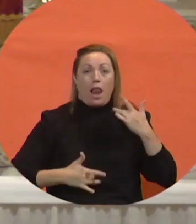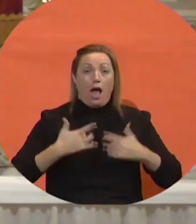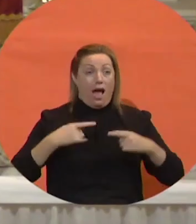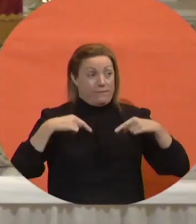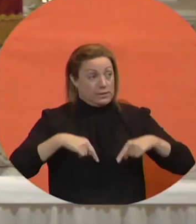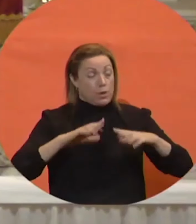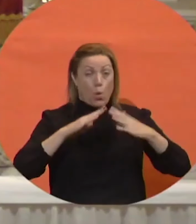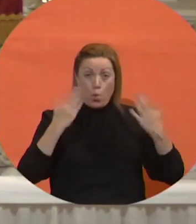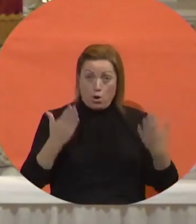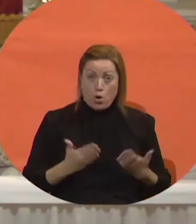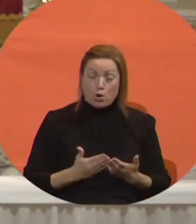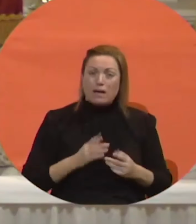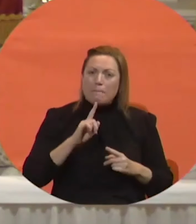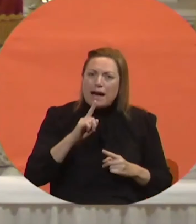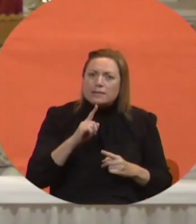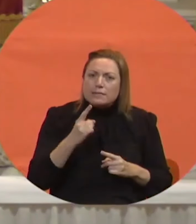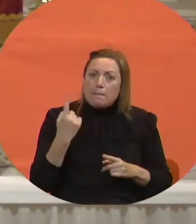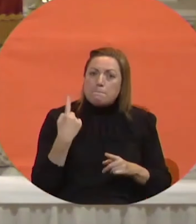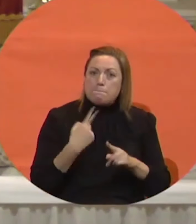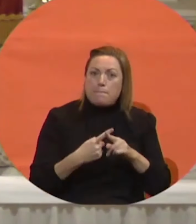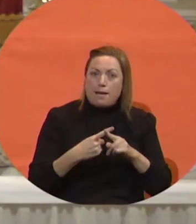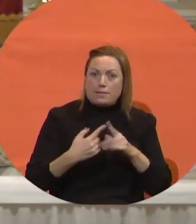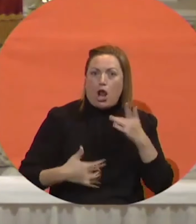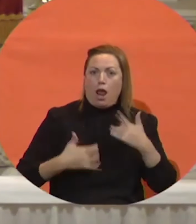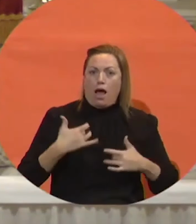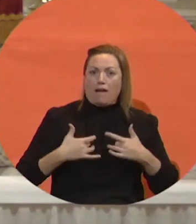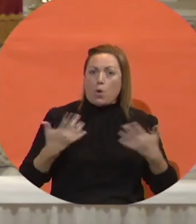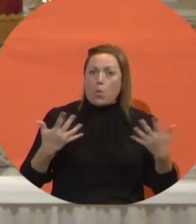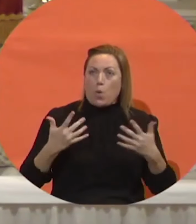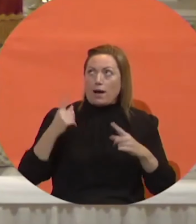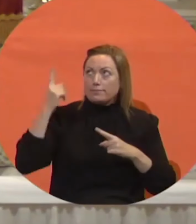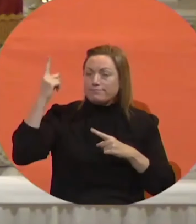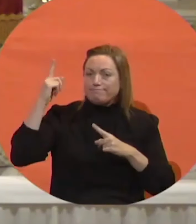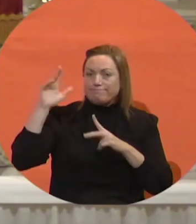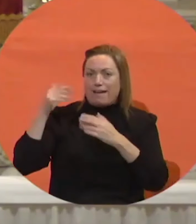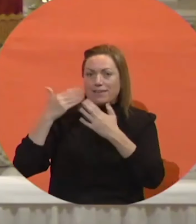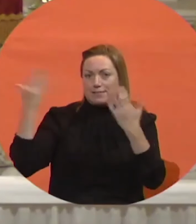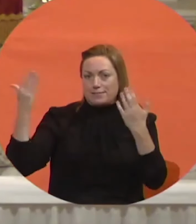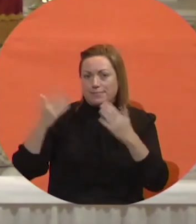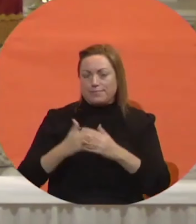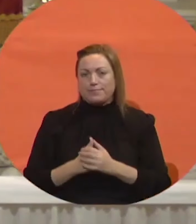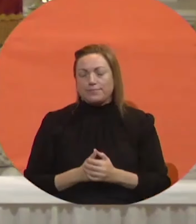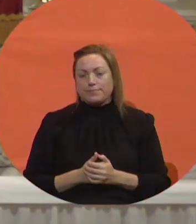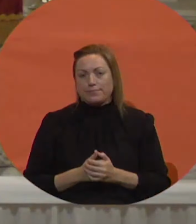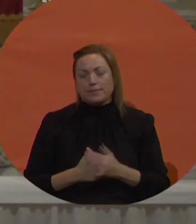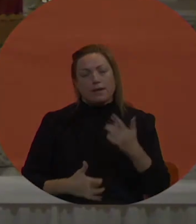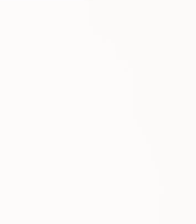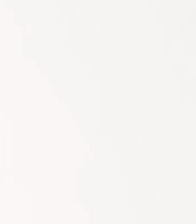but also life eternal, life to the full.